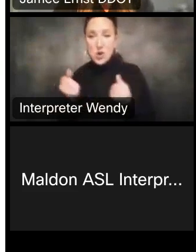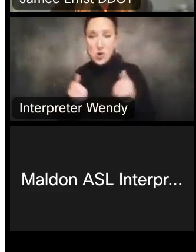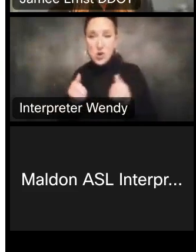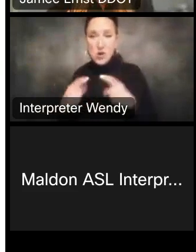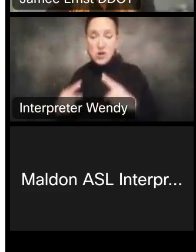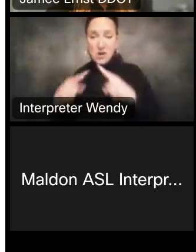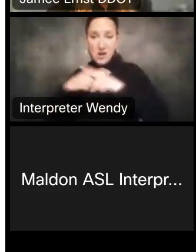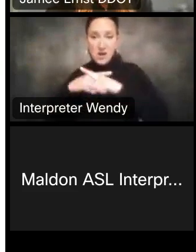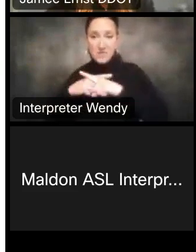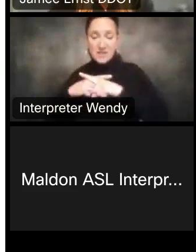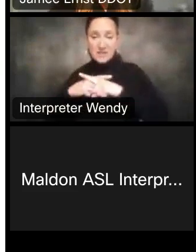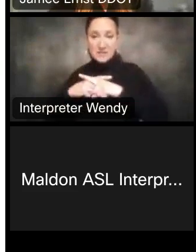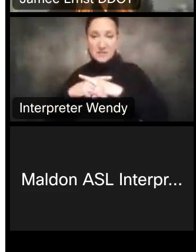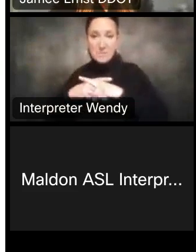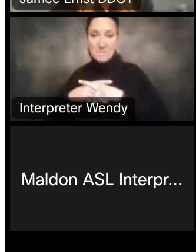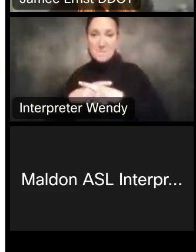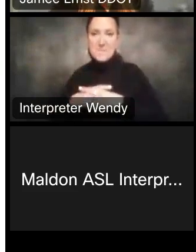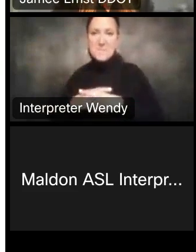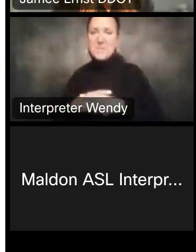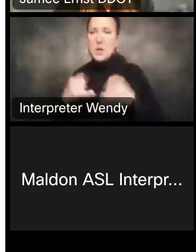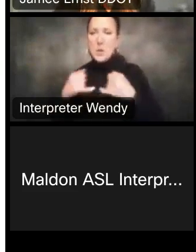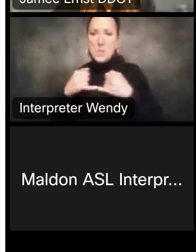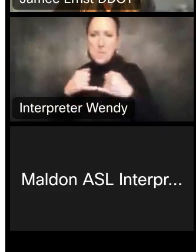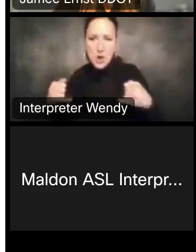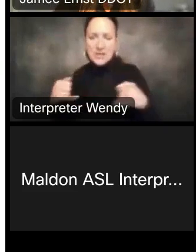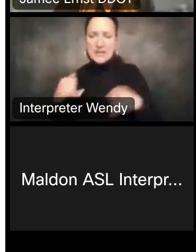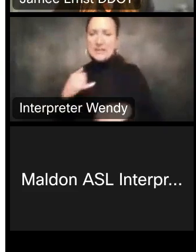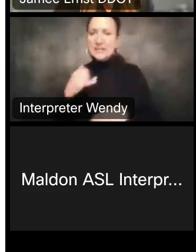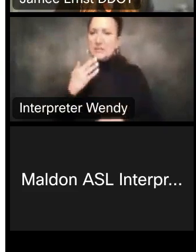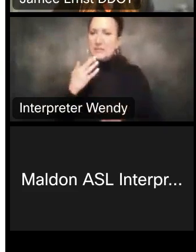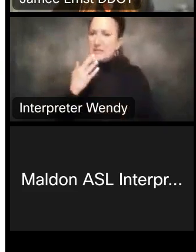about pavement markings or